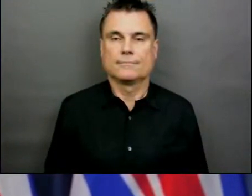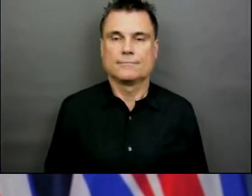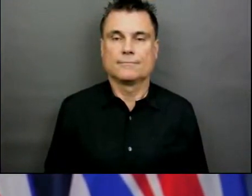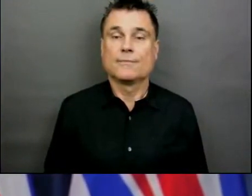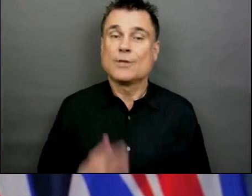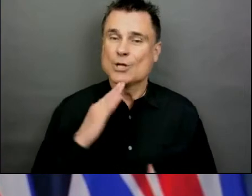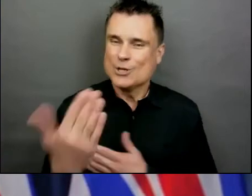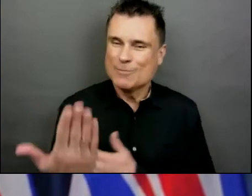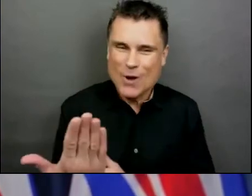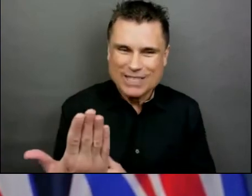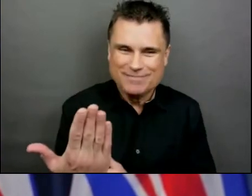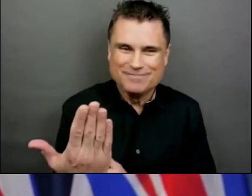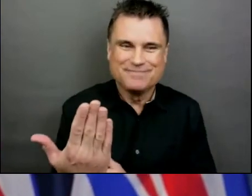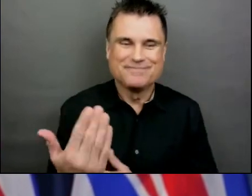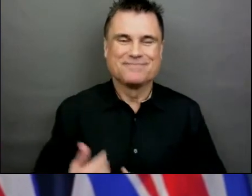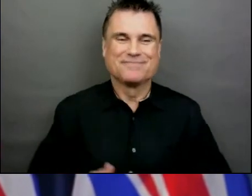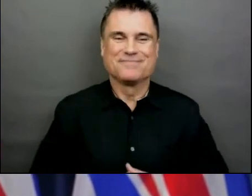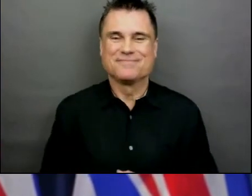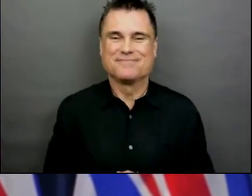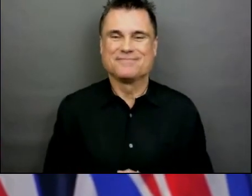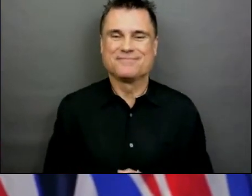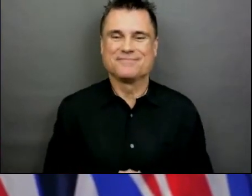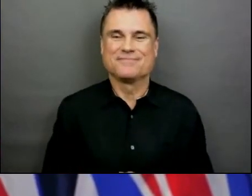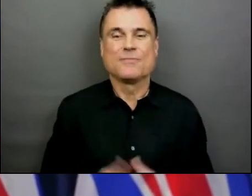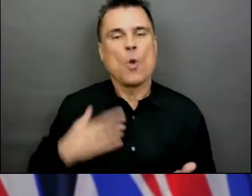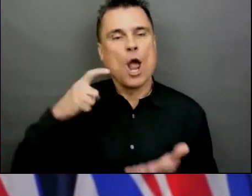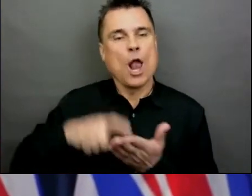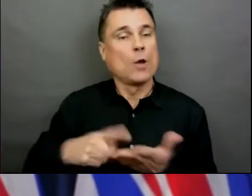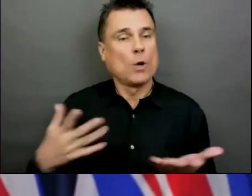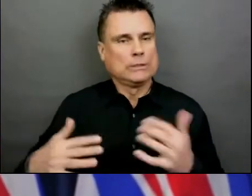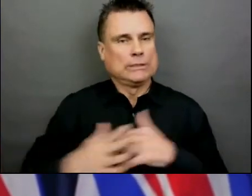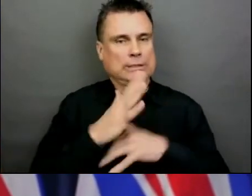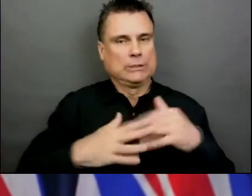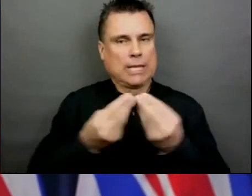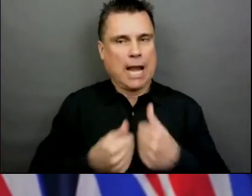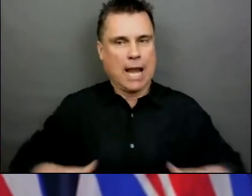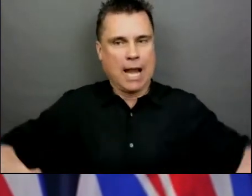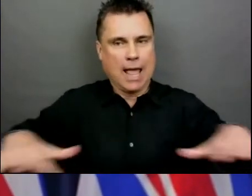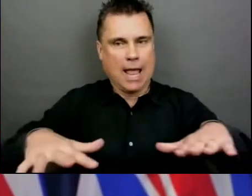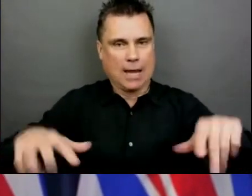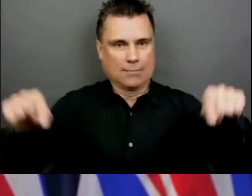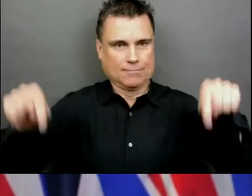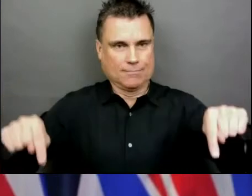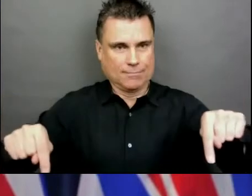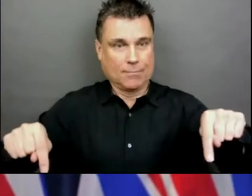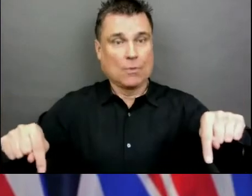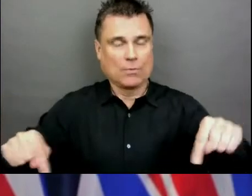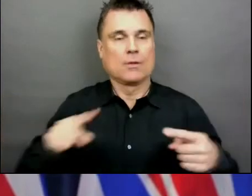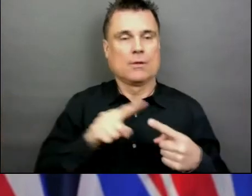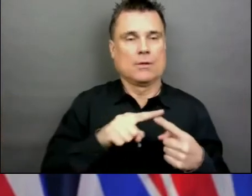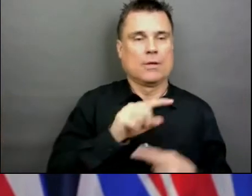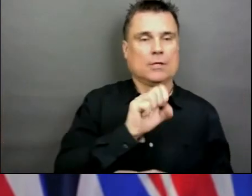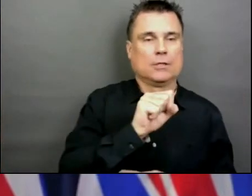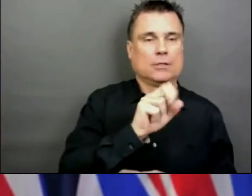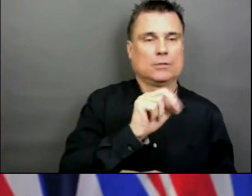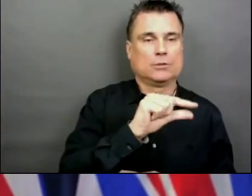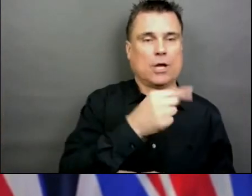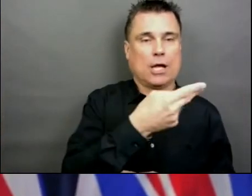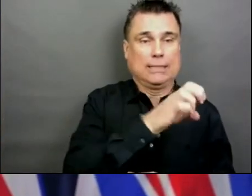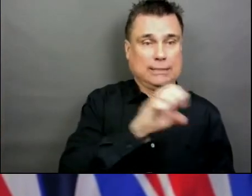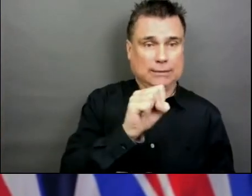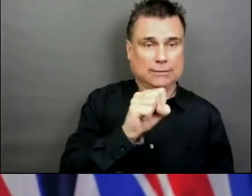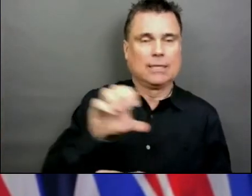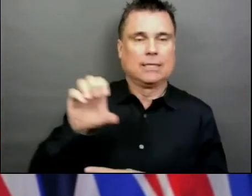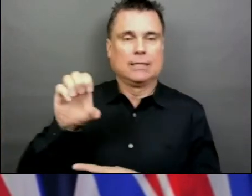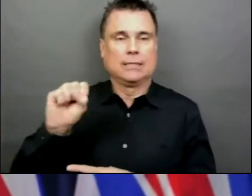Good morning, and I want to acknowledge that I'm speaking to you from the territory of the Lekwungen speaking peoples, the Songhees and the